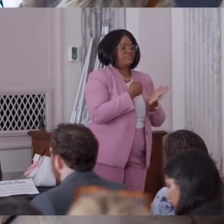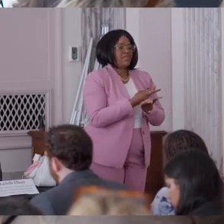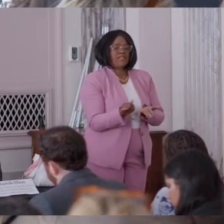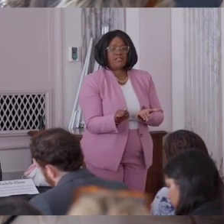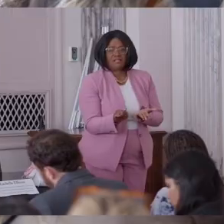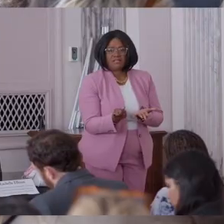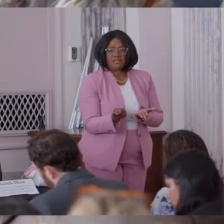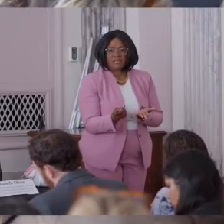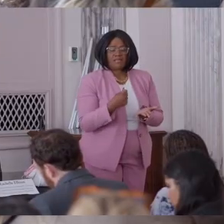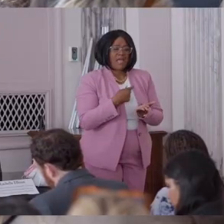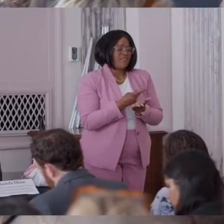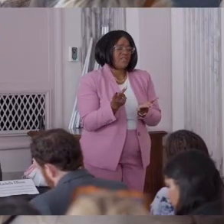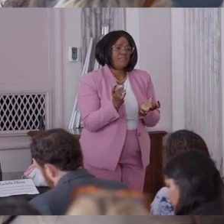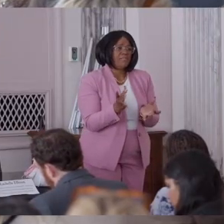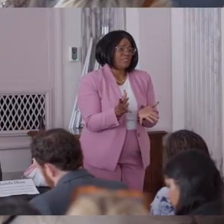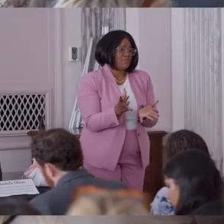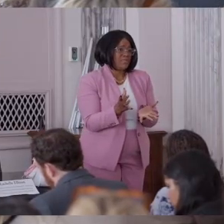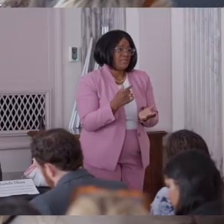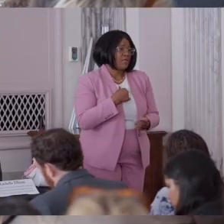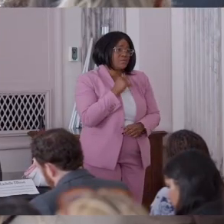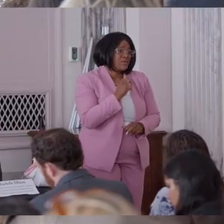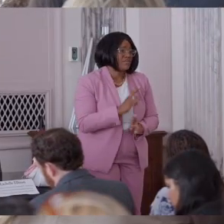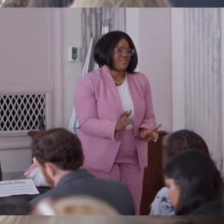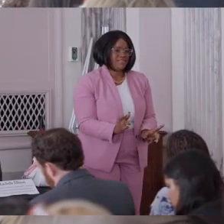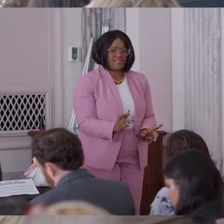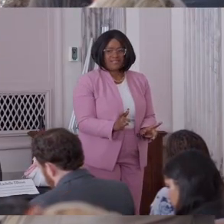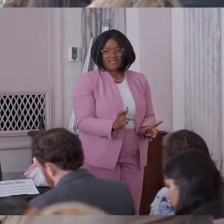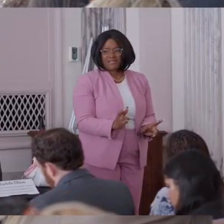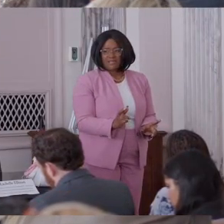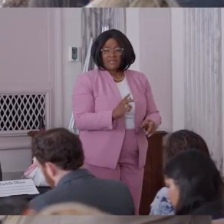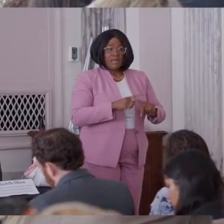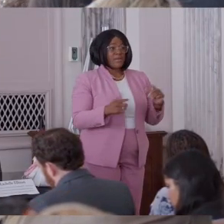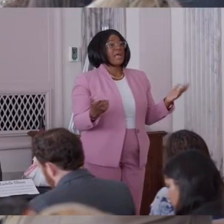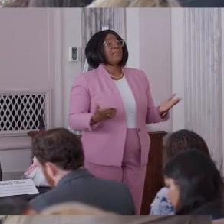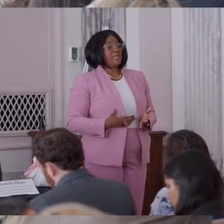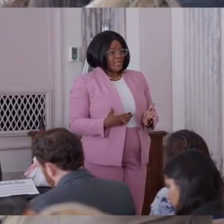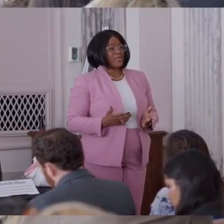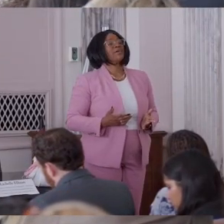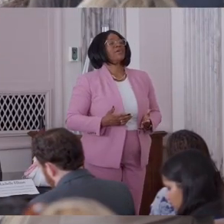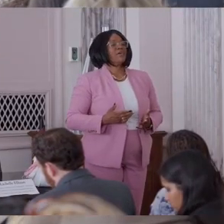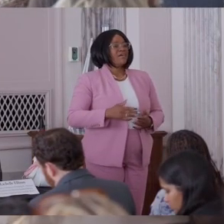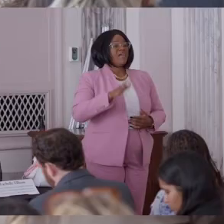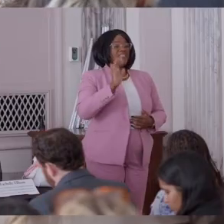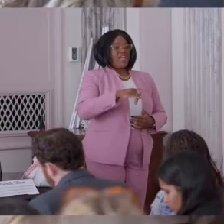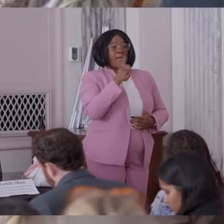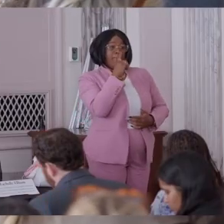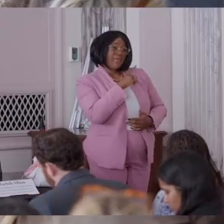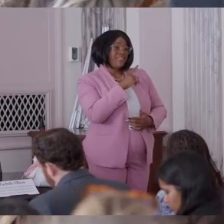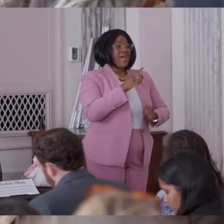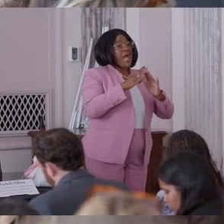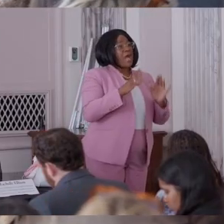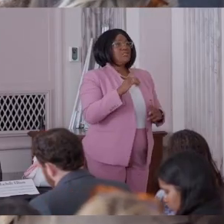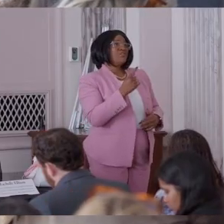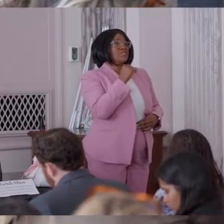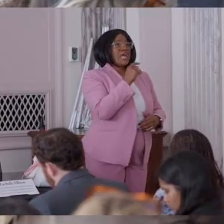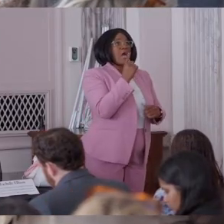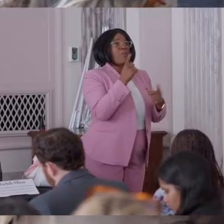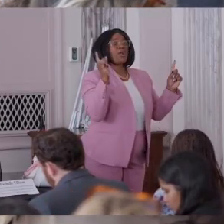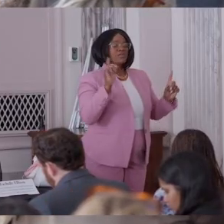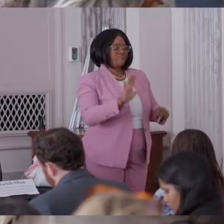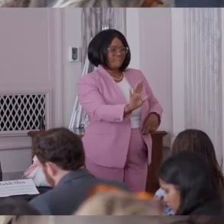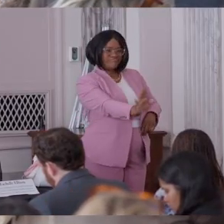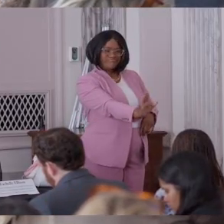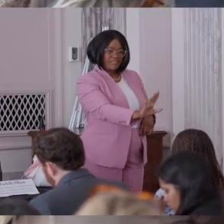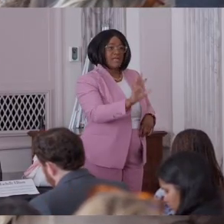failed. I failed miserably because I wasn't ready. But I'm here to shatter the myth that Housing First doesn't work.